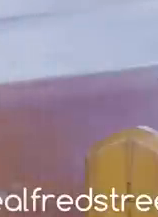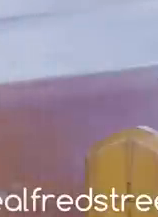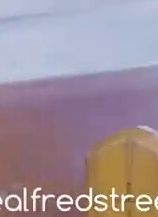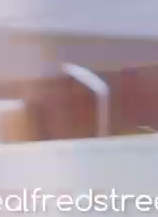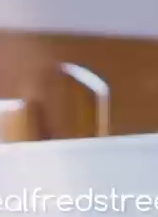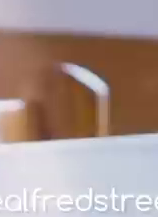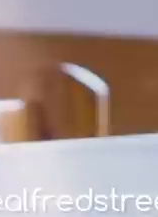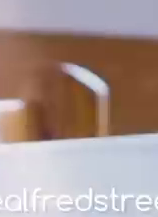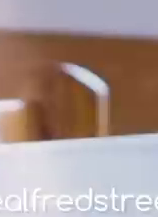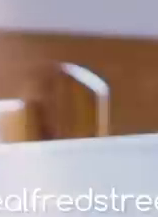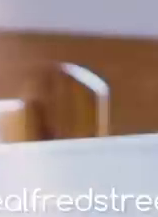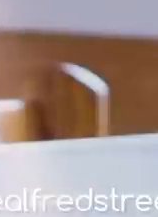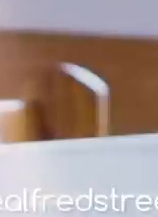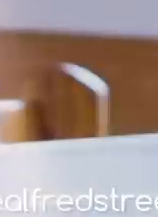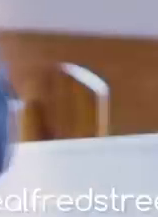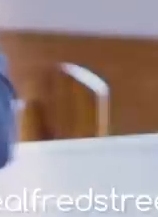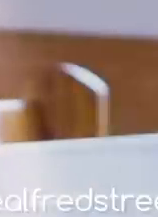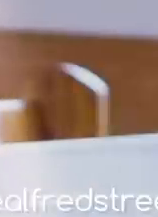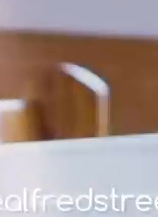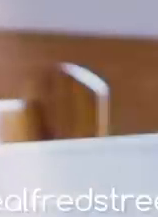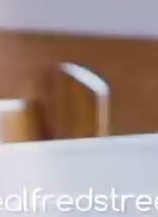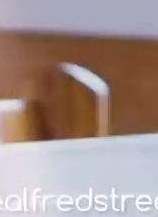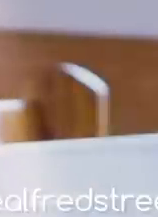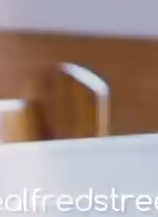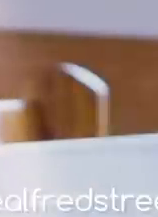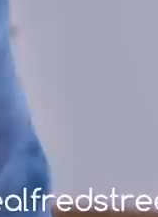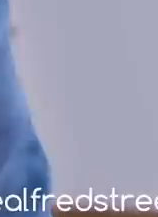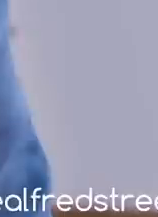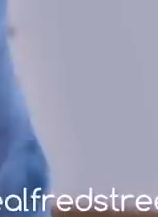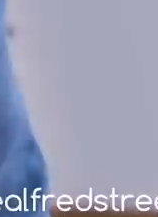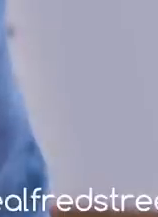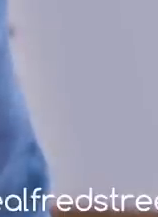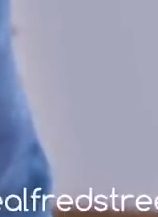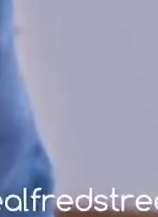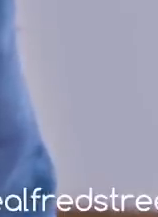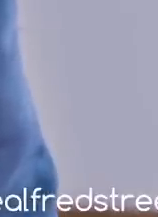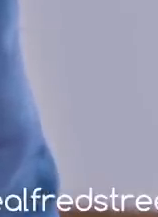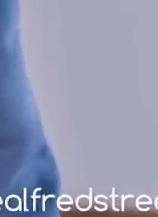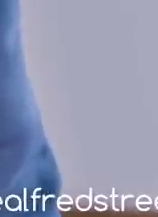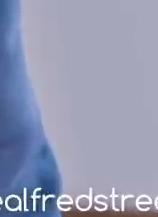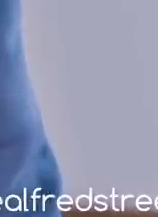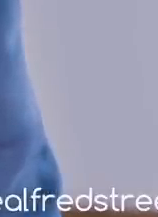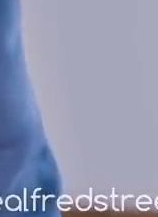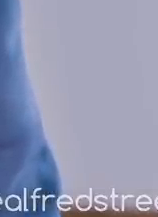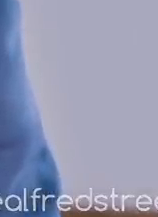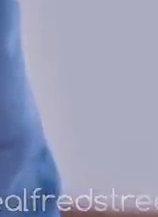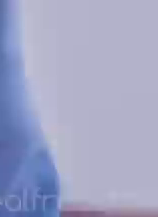eternity. And all those who love the Lord and awaited his return said amen.